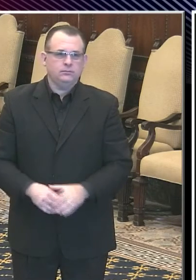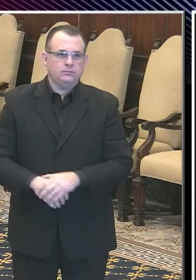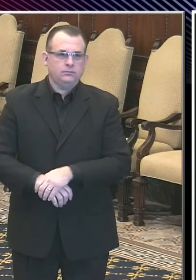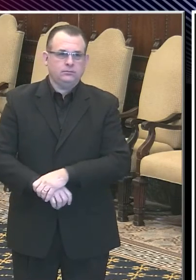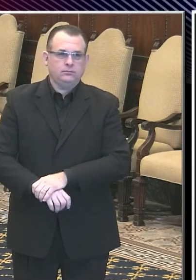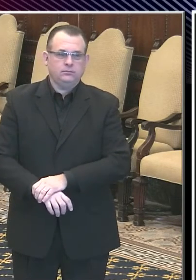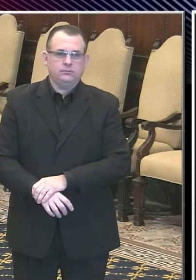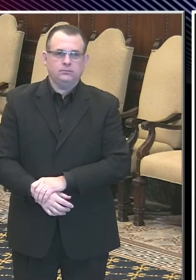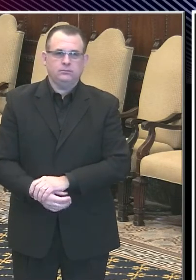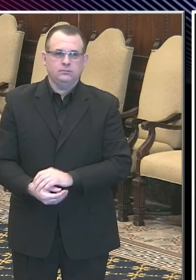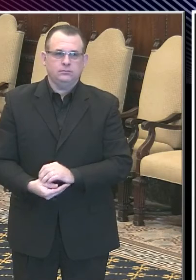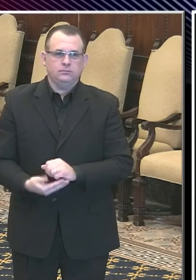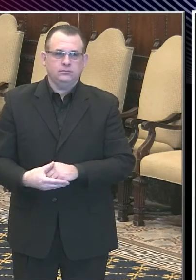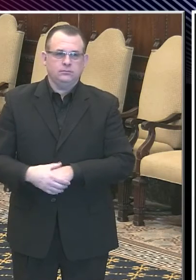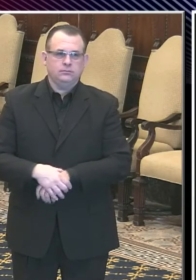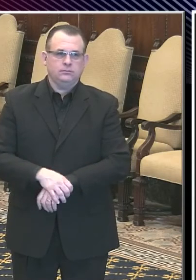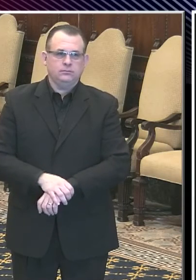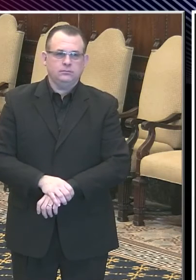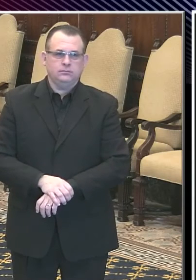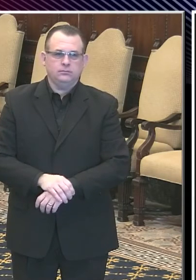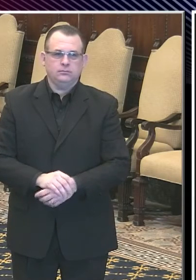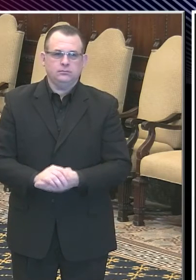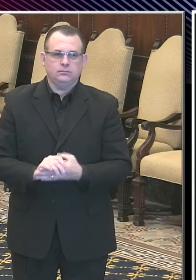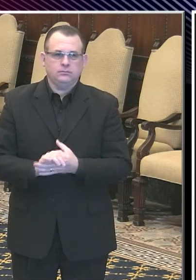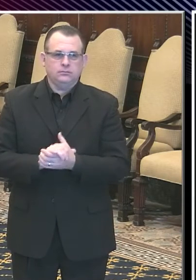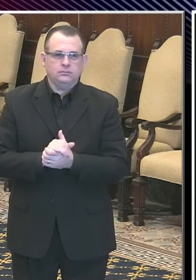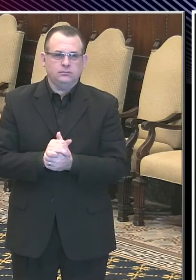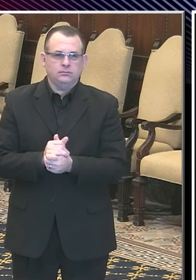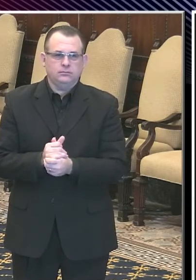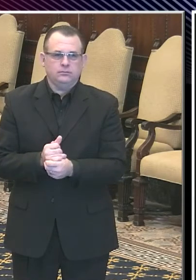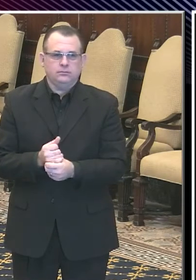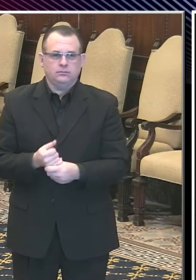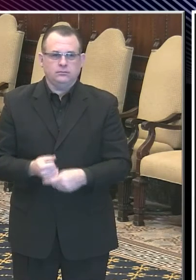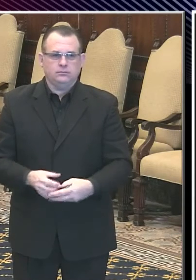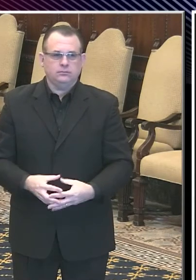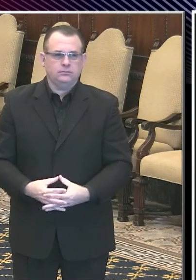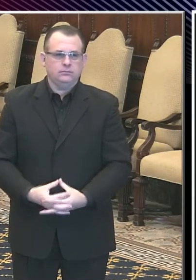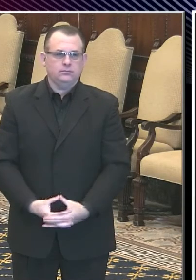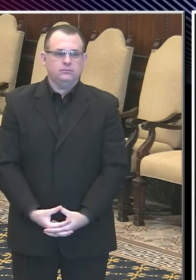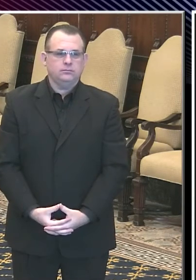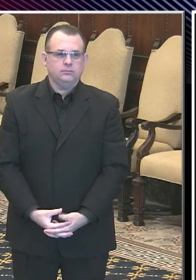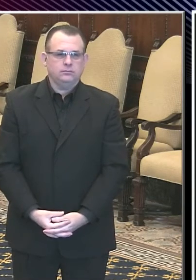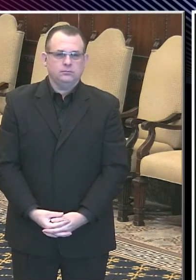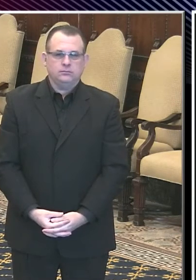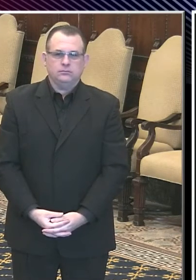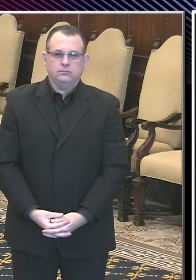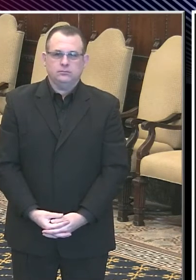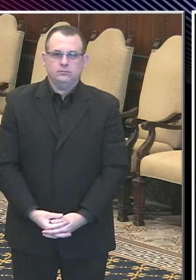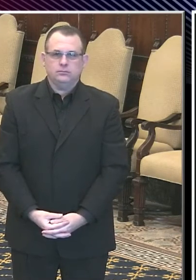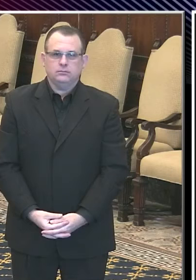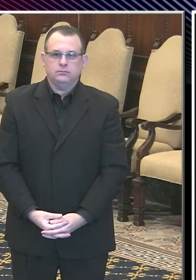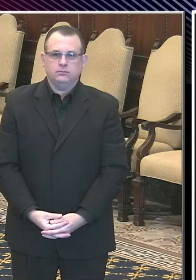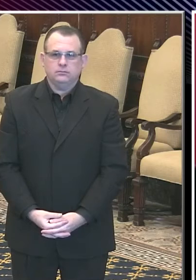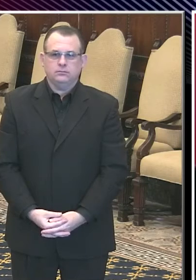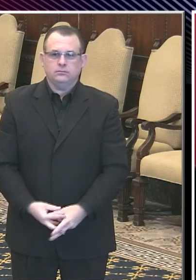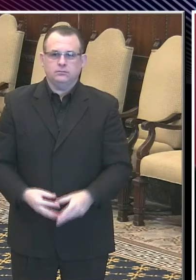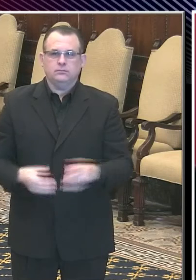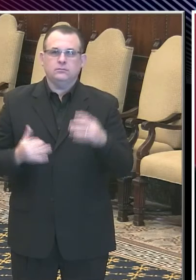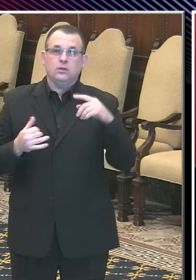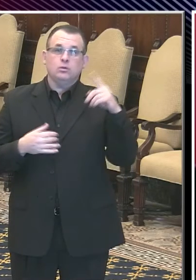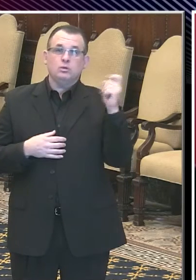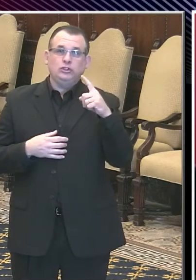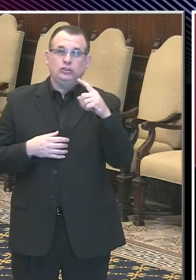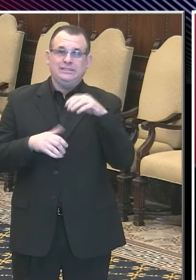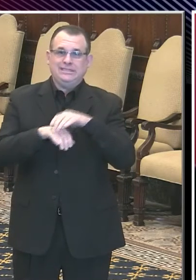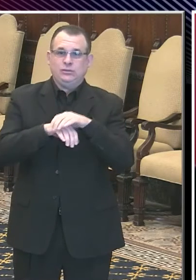tomando el Departamento del Agua para evitar el congestionamiento de los drenajes? Esa es la pregunta,